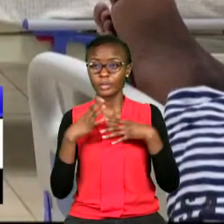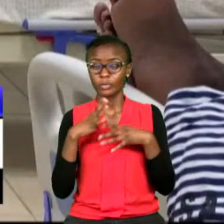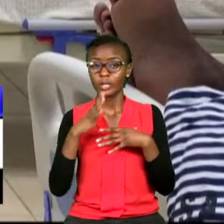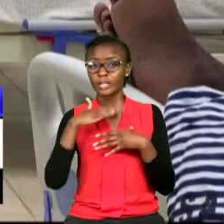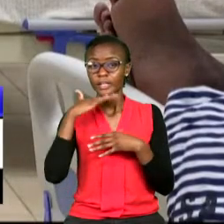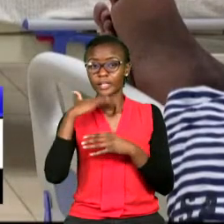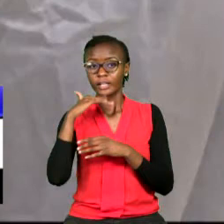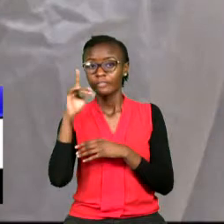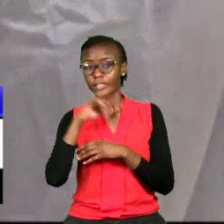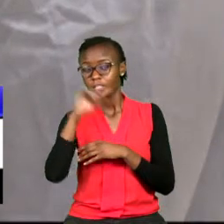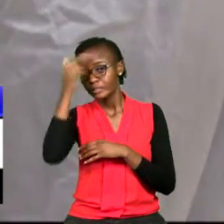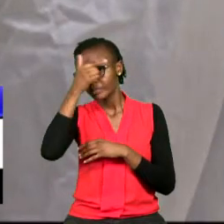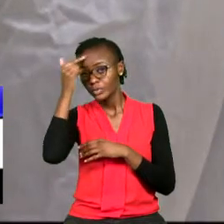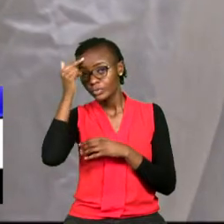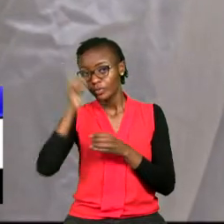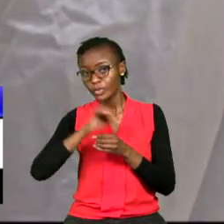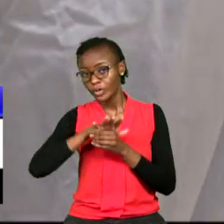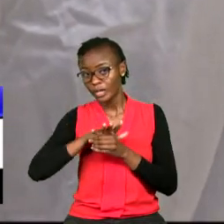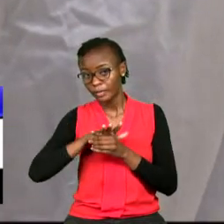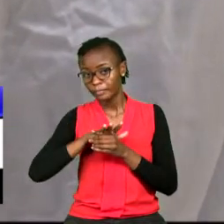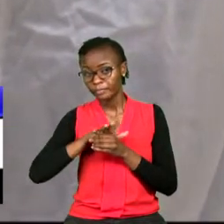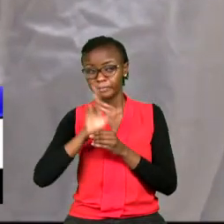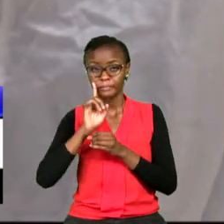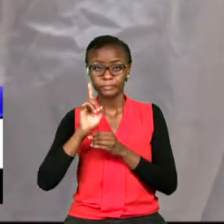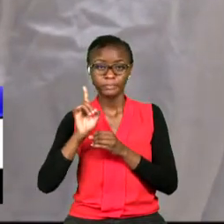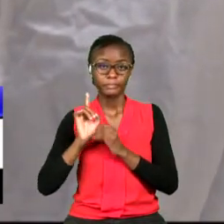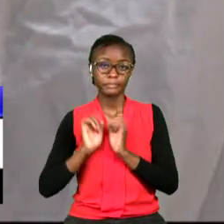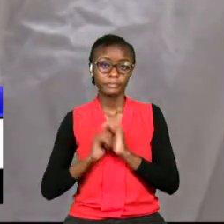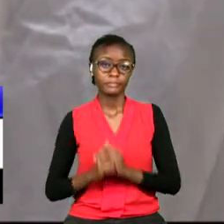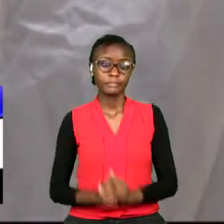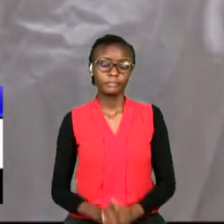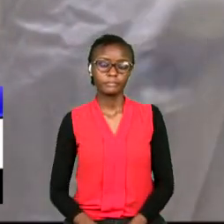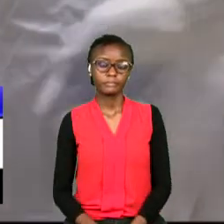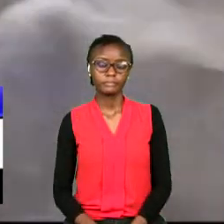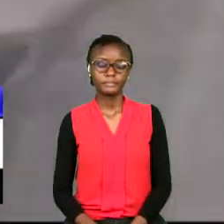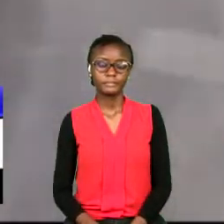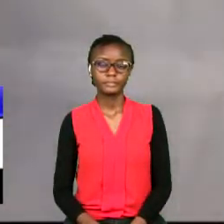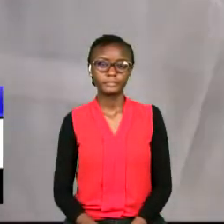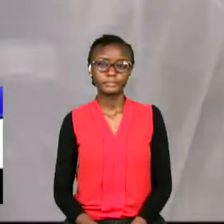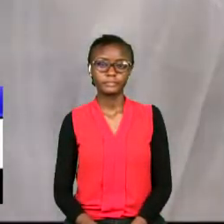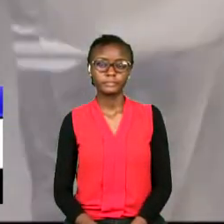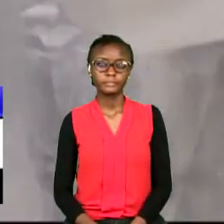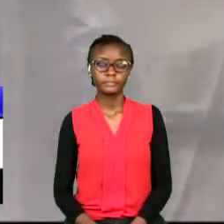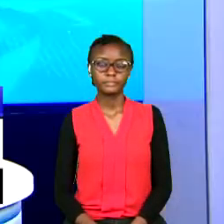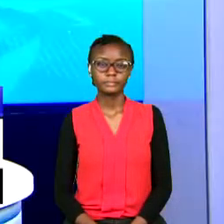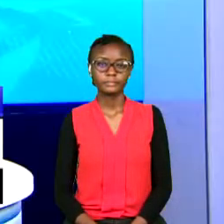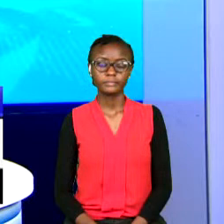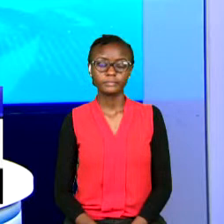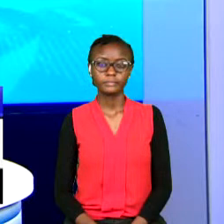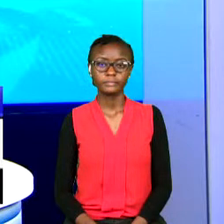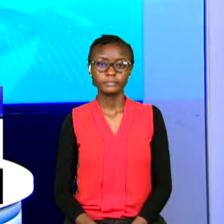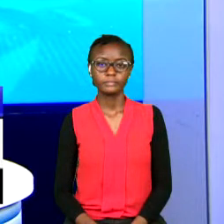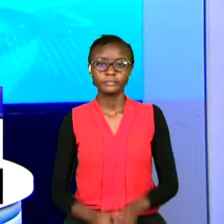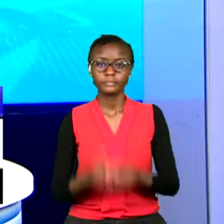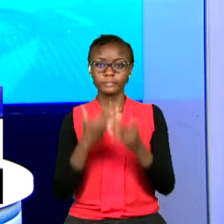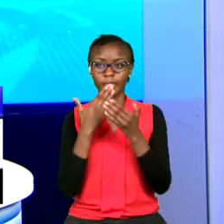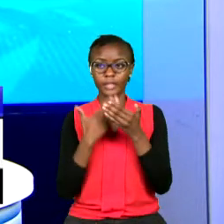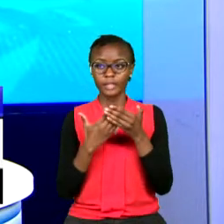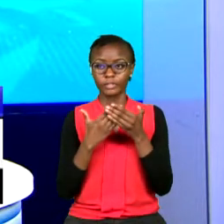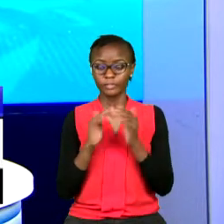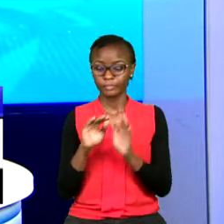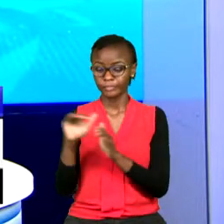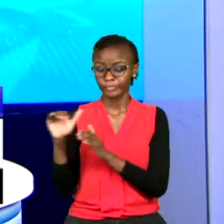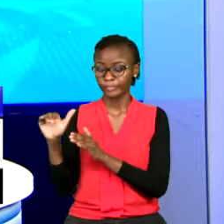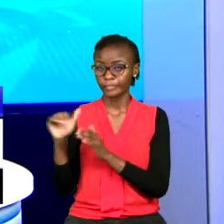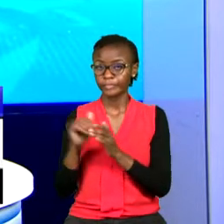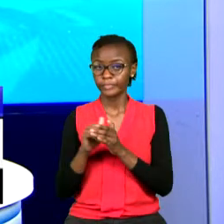succumbed to COVID-19. Flora Limuki, Switch TV. Thank you, Flora Lemuki.